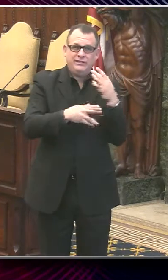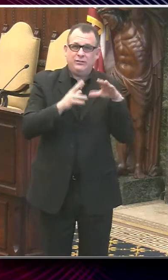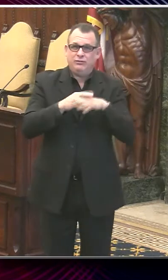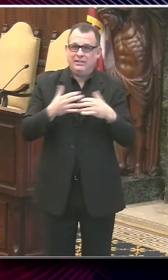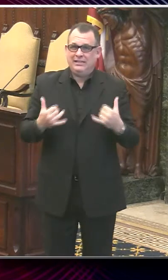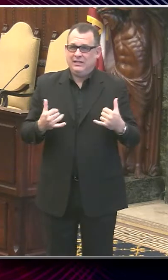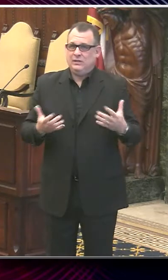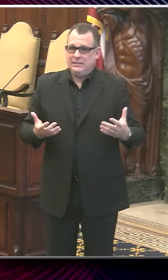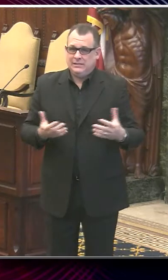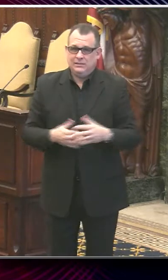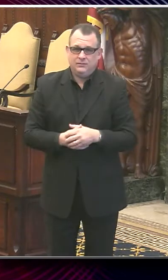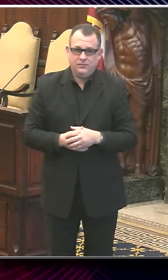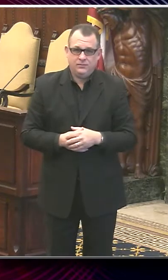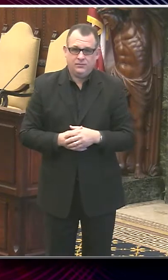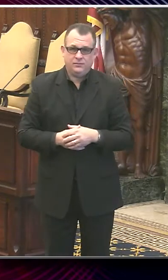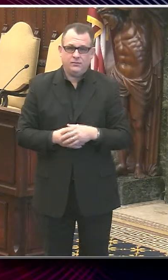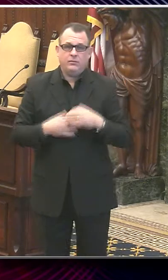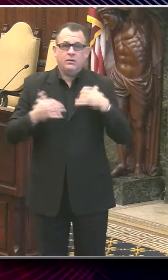has his update.